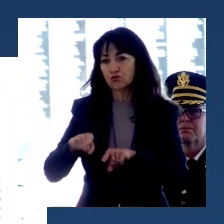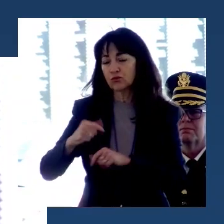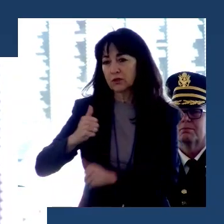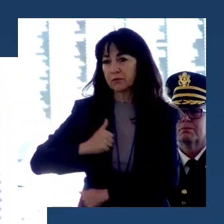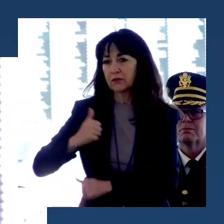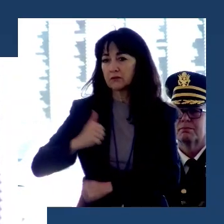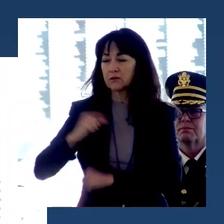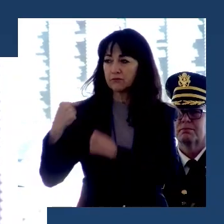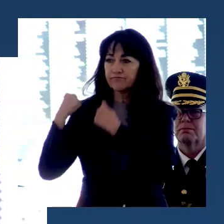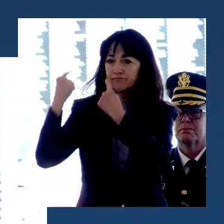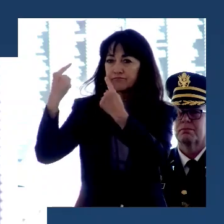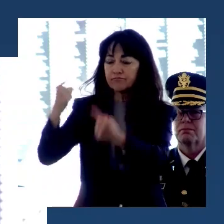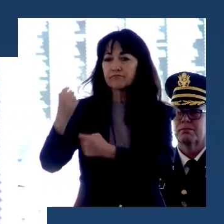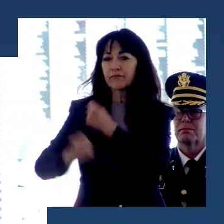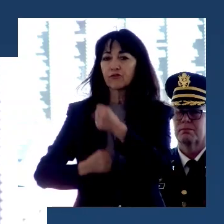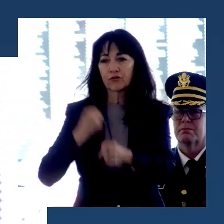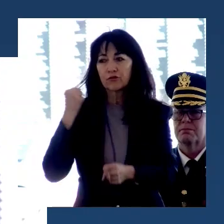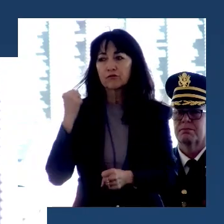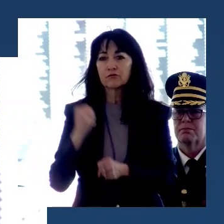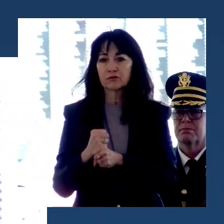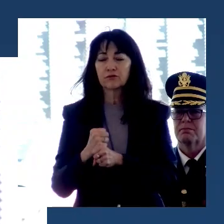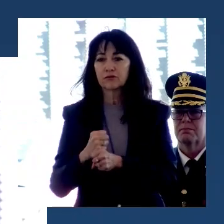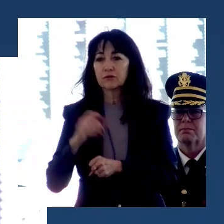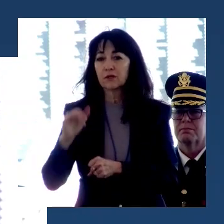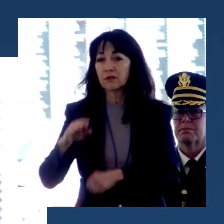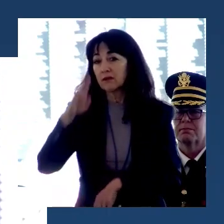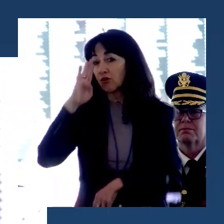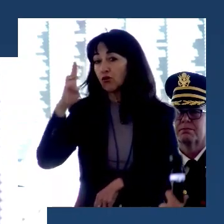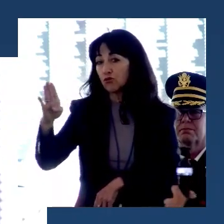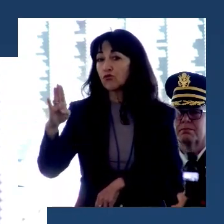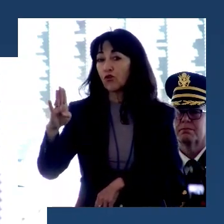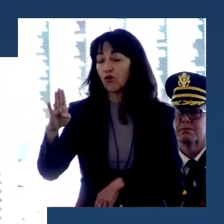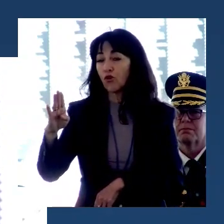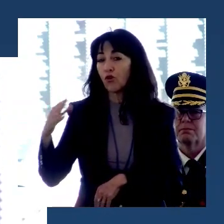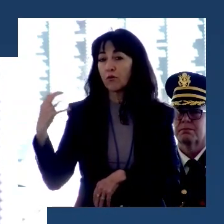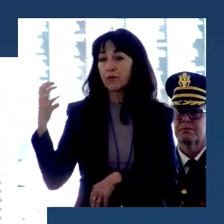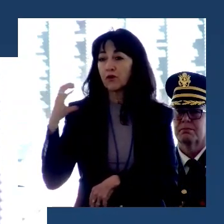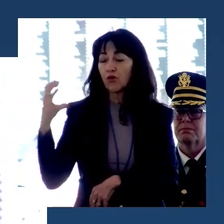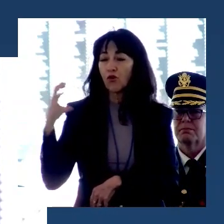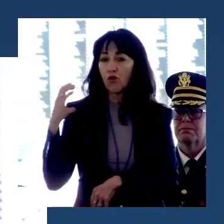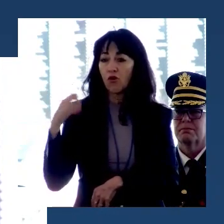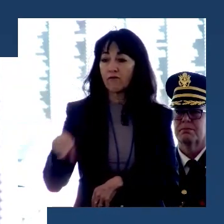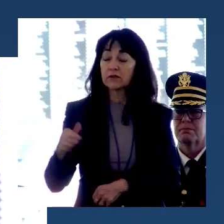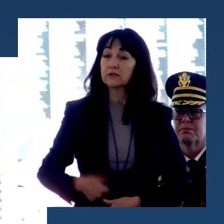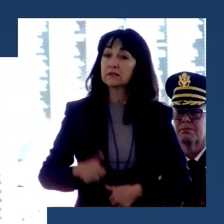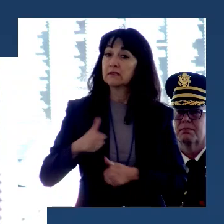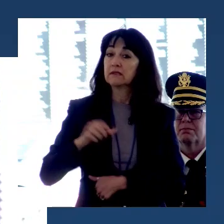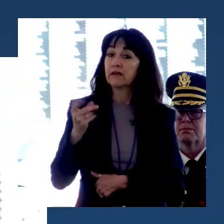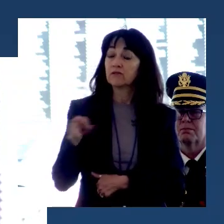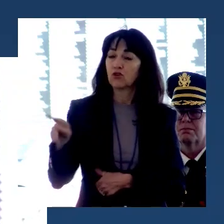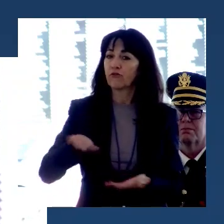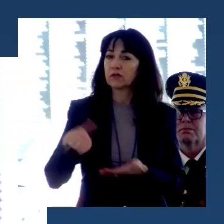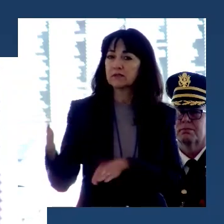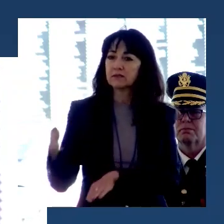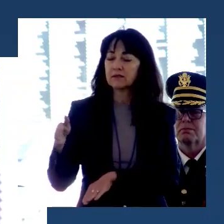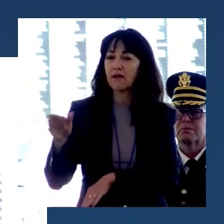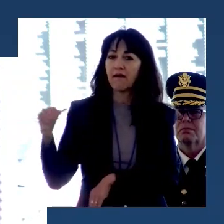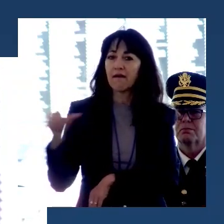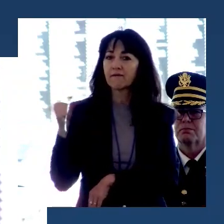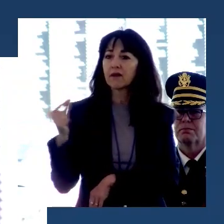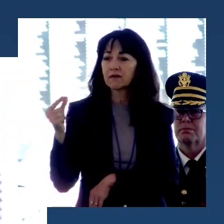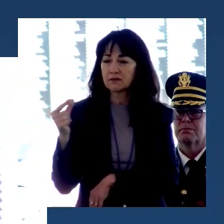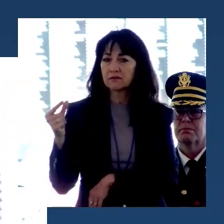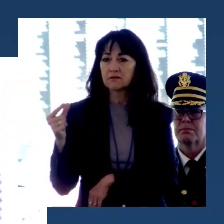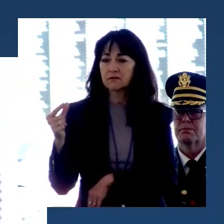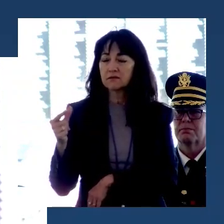years. An Army Warrant Officer, Sean Mullen, a Dover native who died in Afghanistan, I